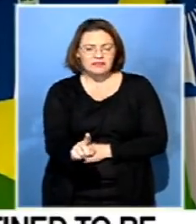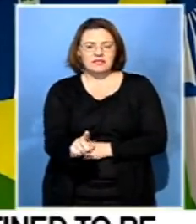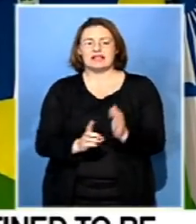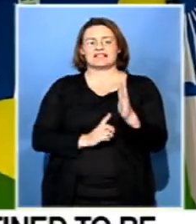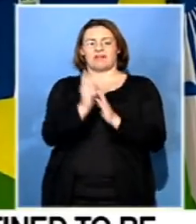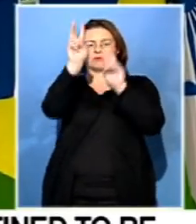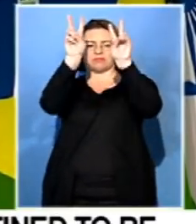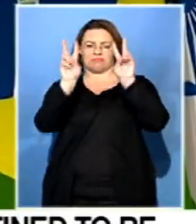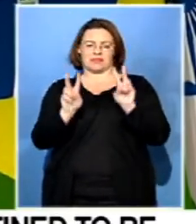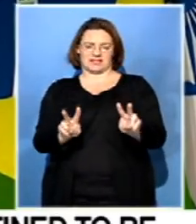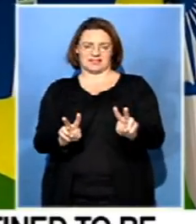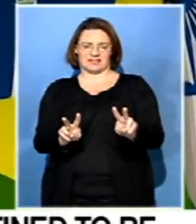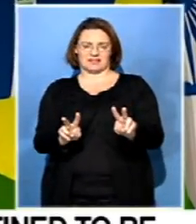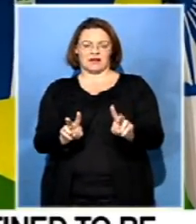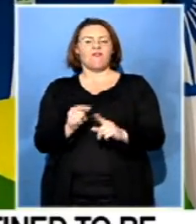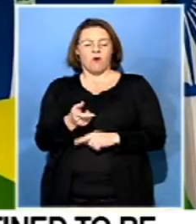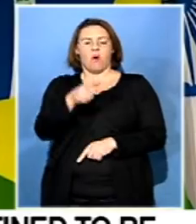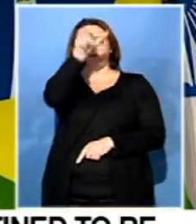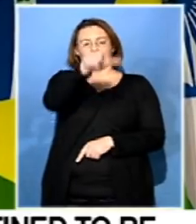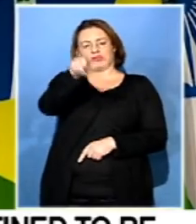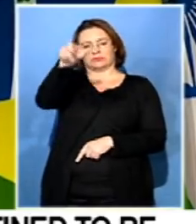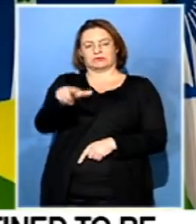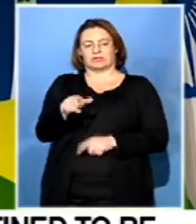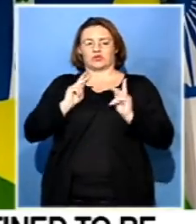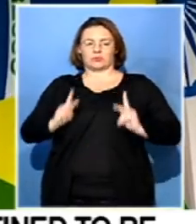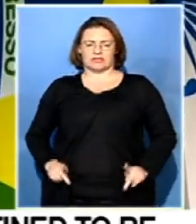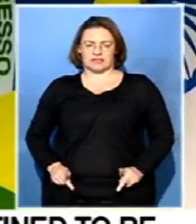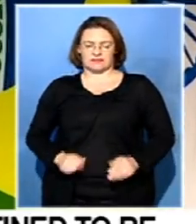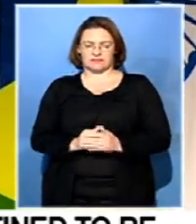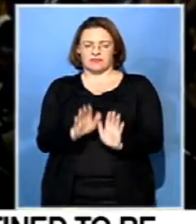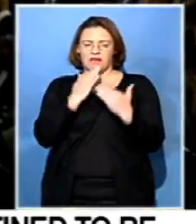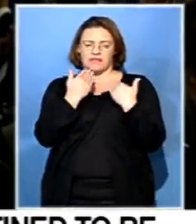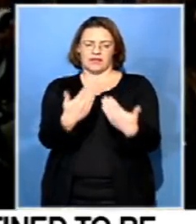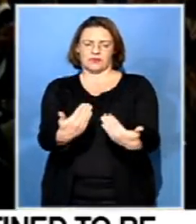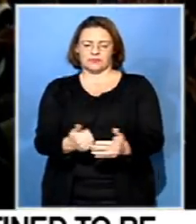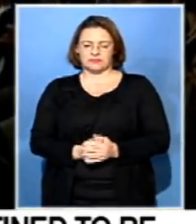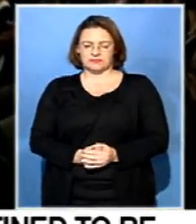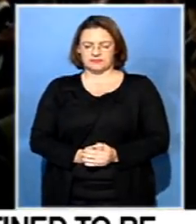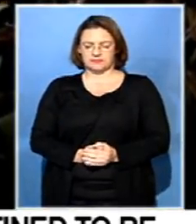of mankind. Thank you.